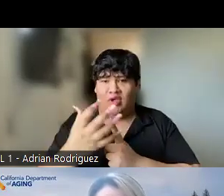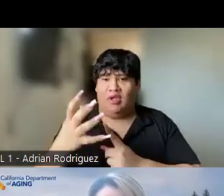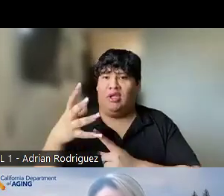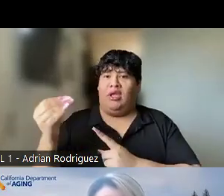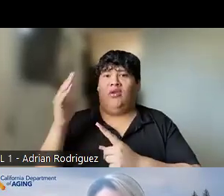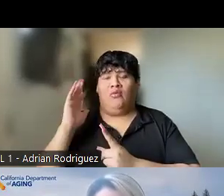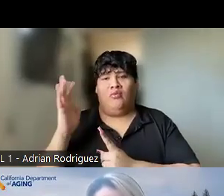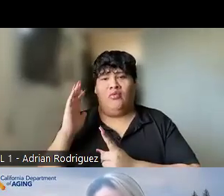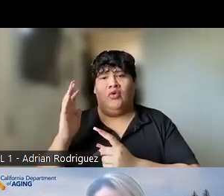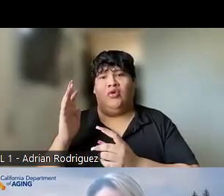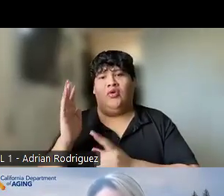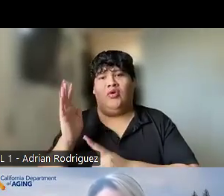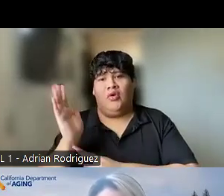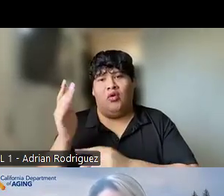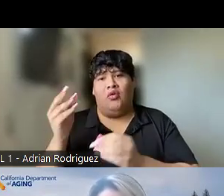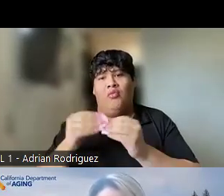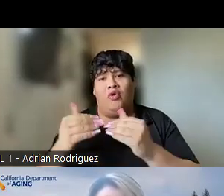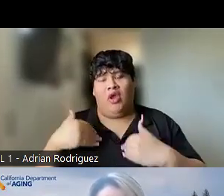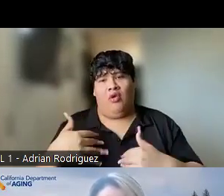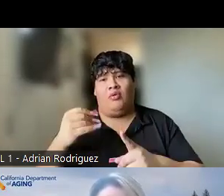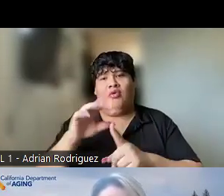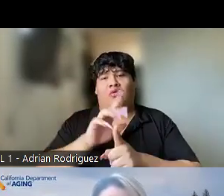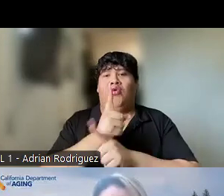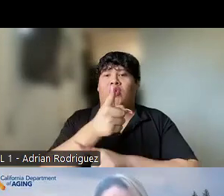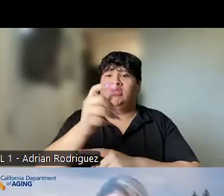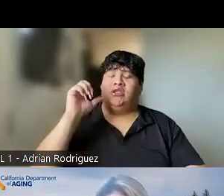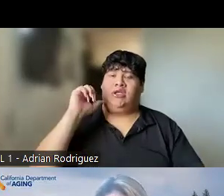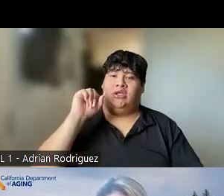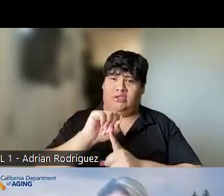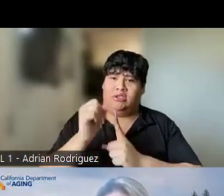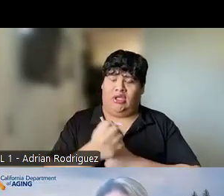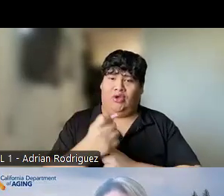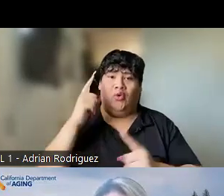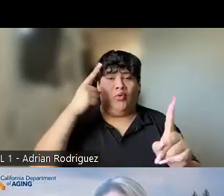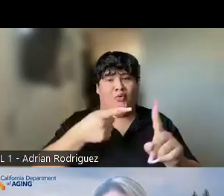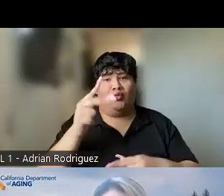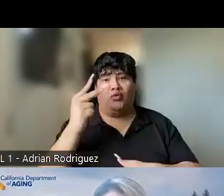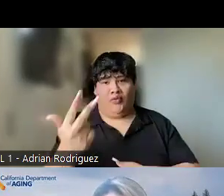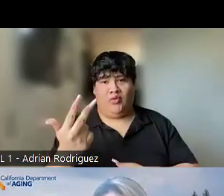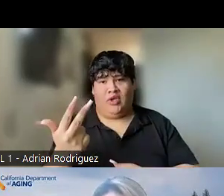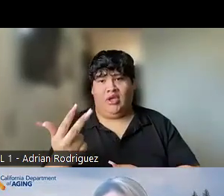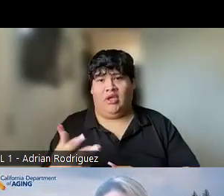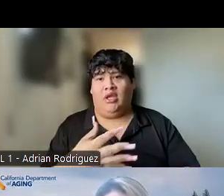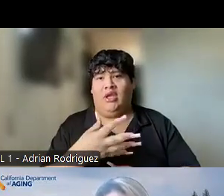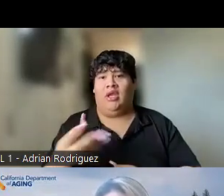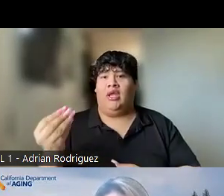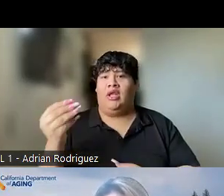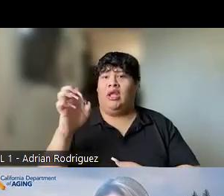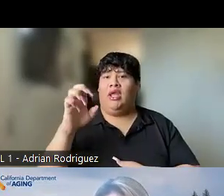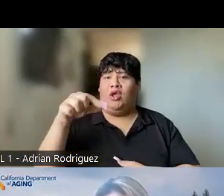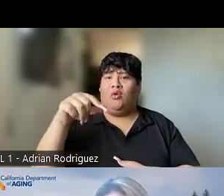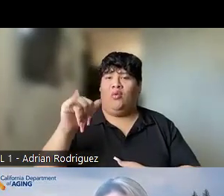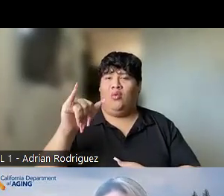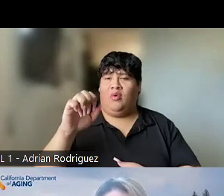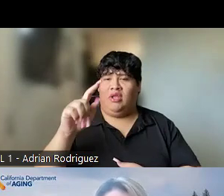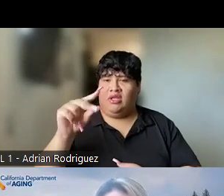to promote cognitive health across the state. Goal 3, inclusion and equity, not